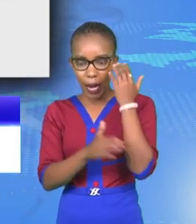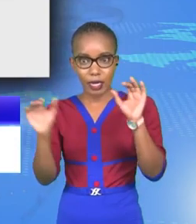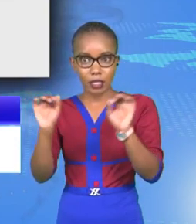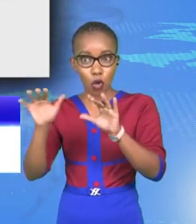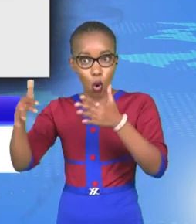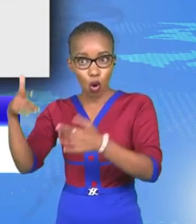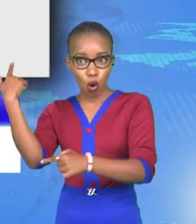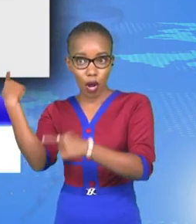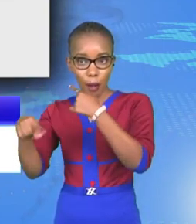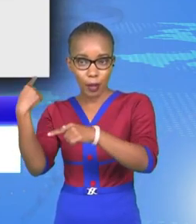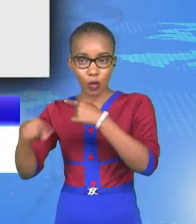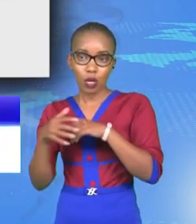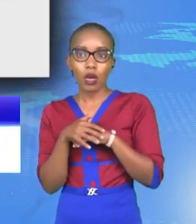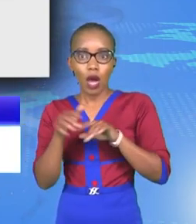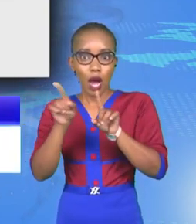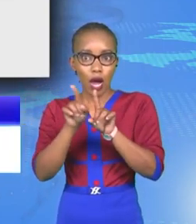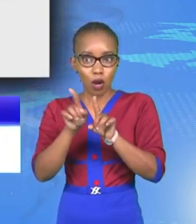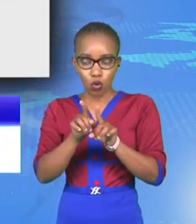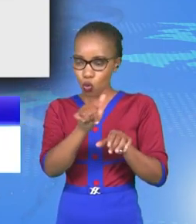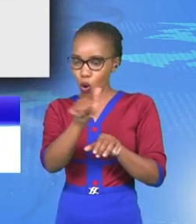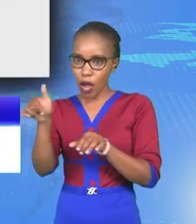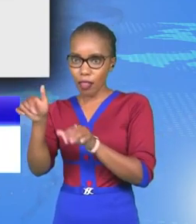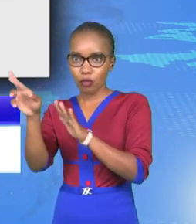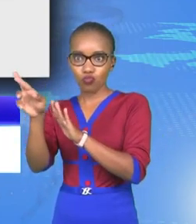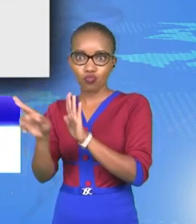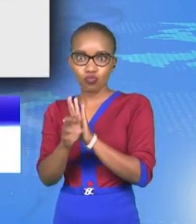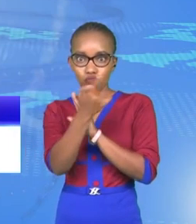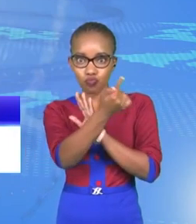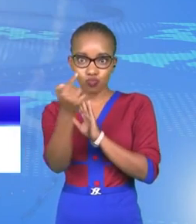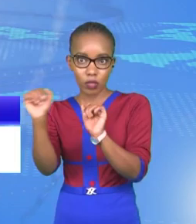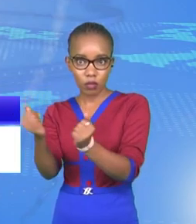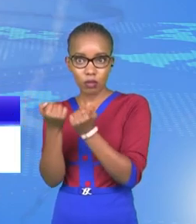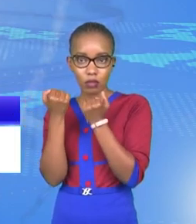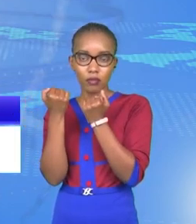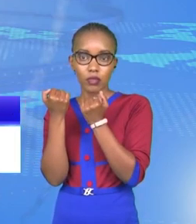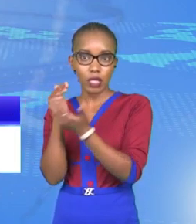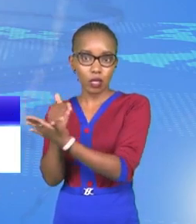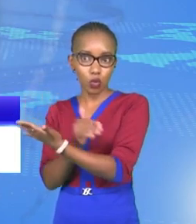and dumping. Other key regulations is the dairy produce safety regulations.